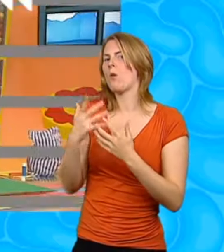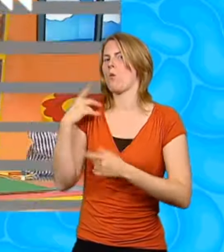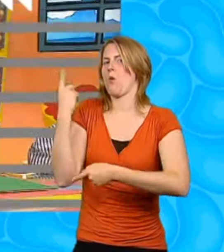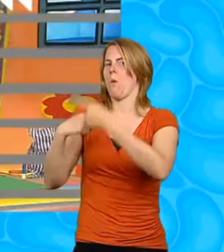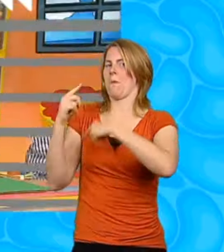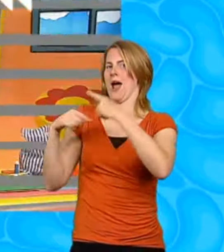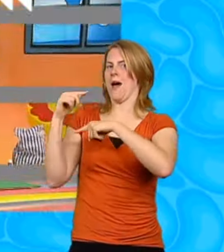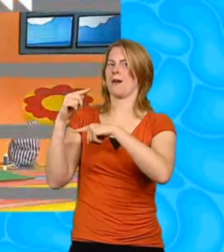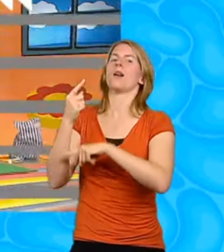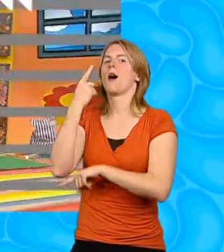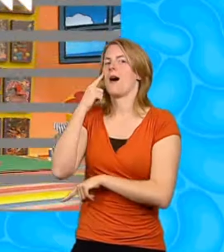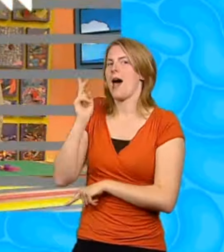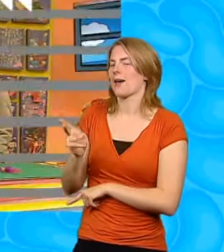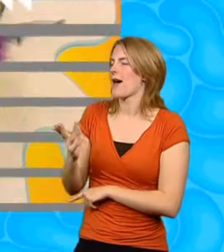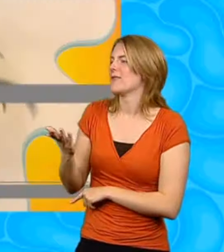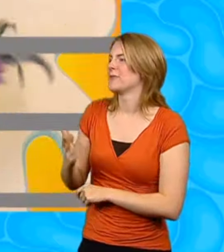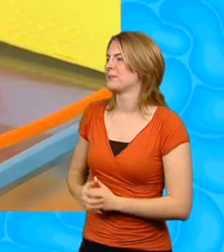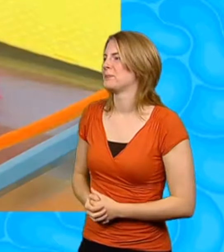to the beginning and take another look.